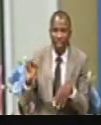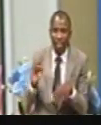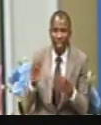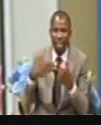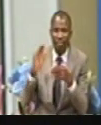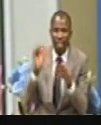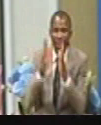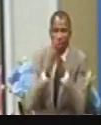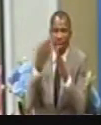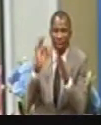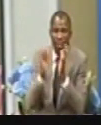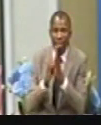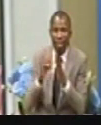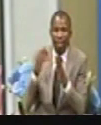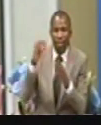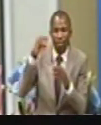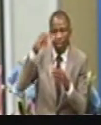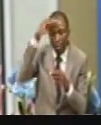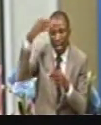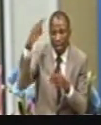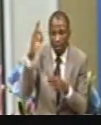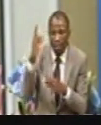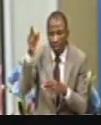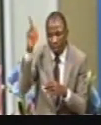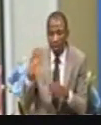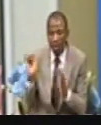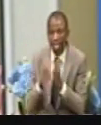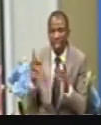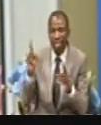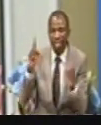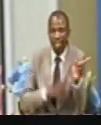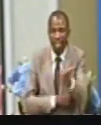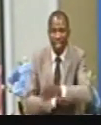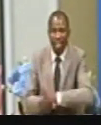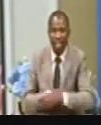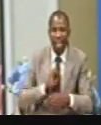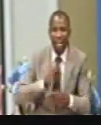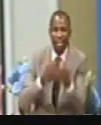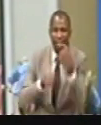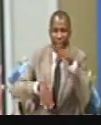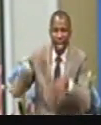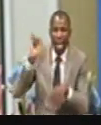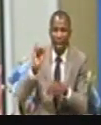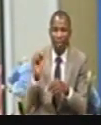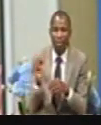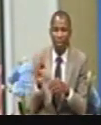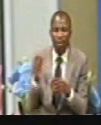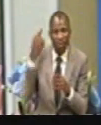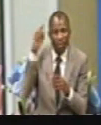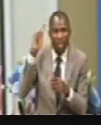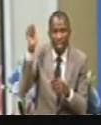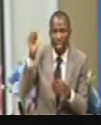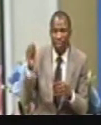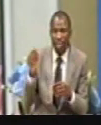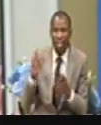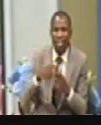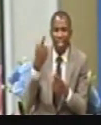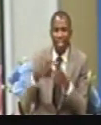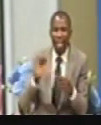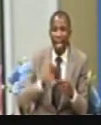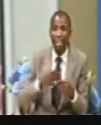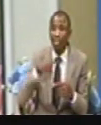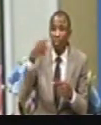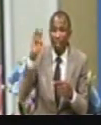I said, God is for me. So after the prayer of man of God that day, because he said we should lay hands, I came out